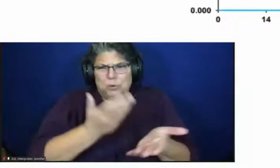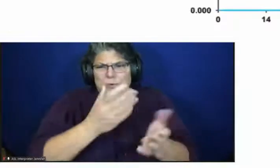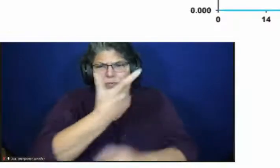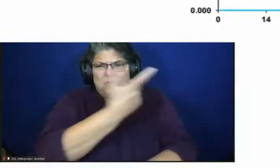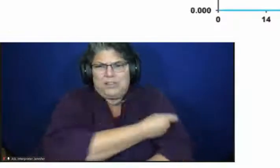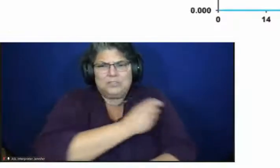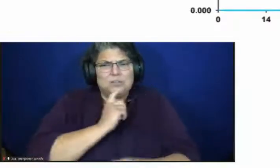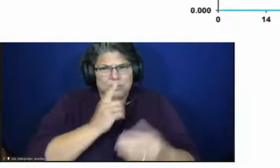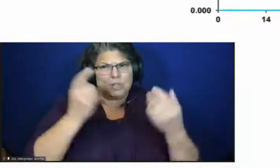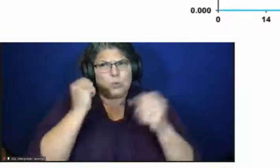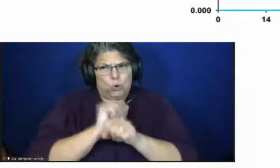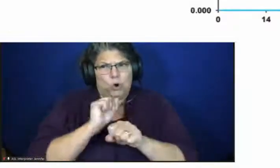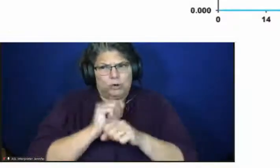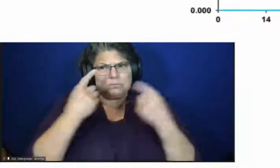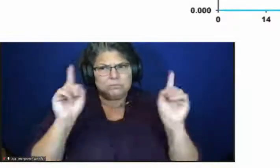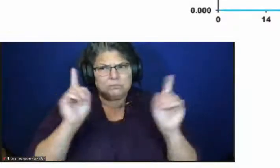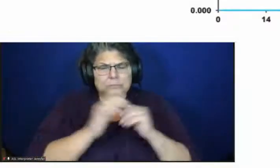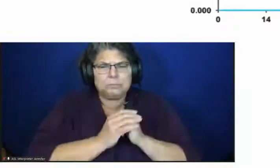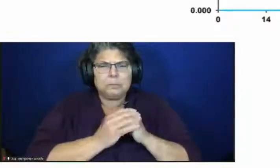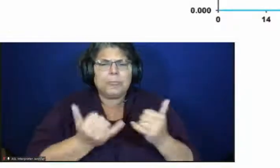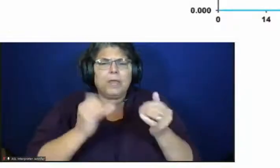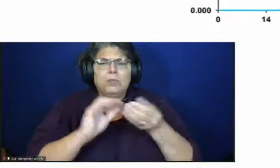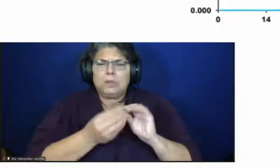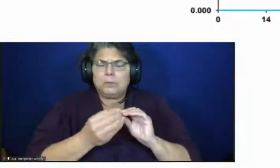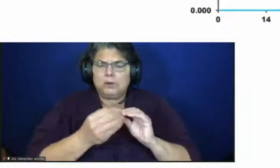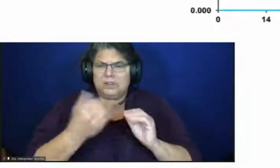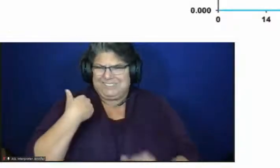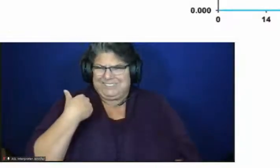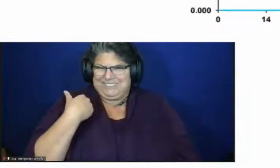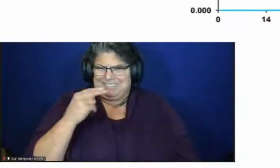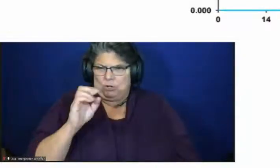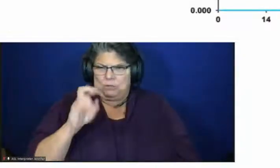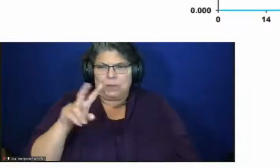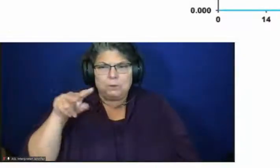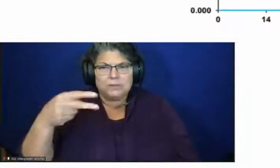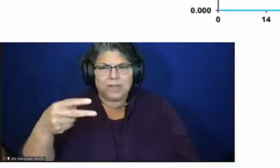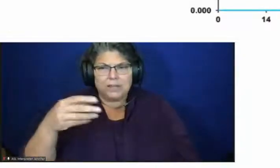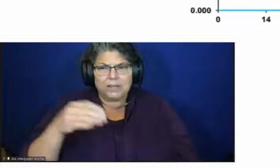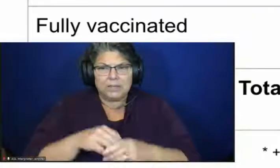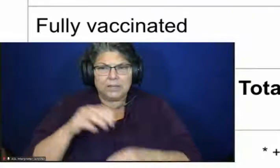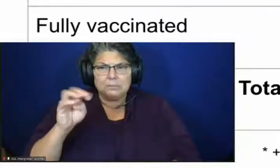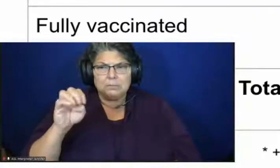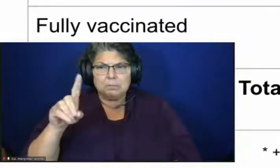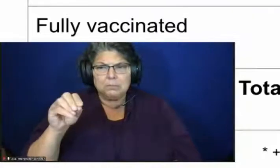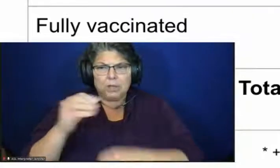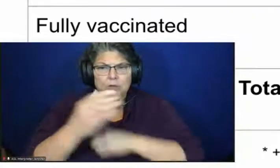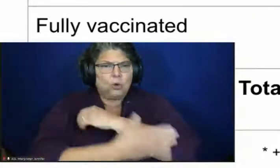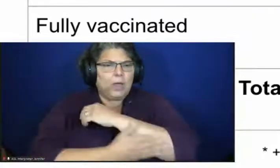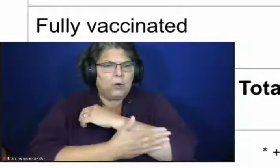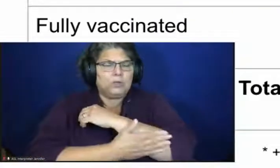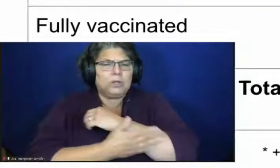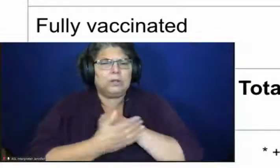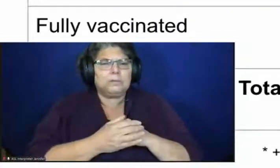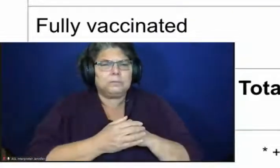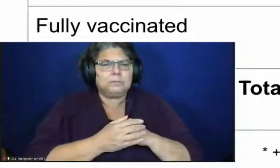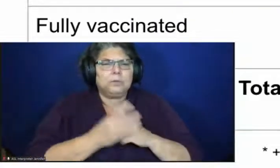into the numbers. As of November 2nd, in Mendocino County, we have